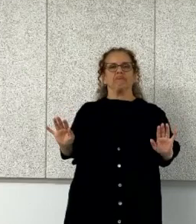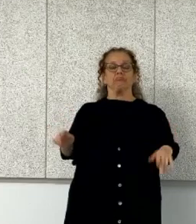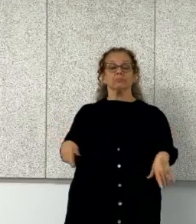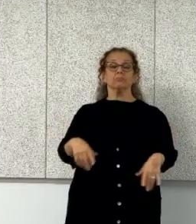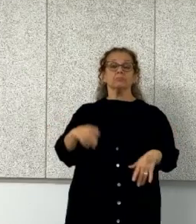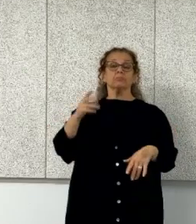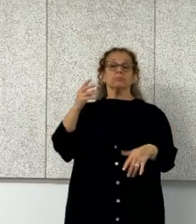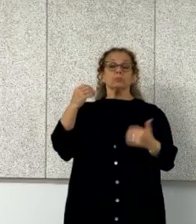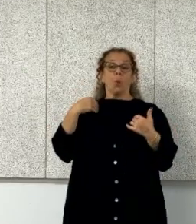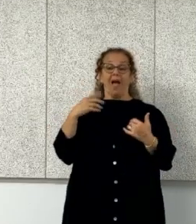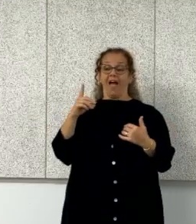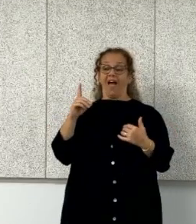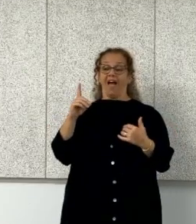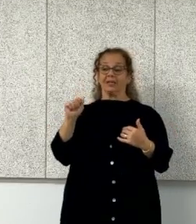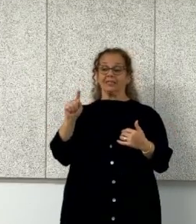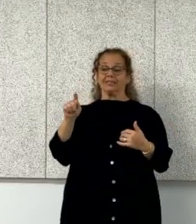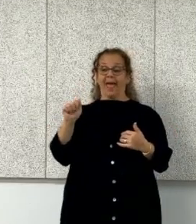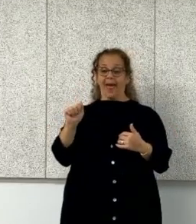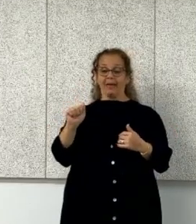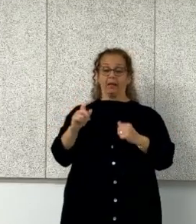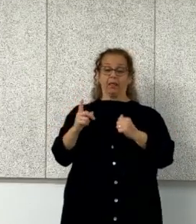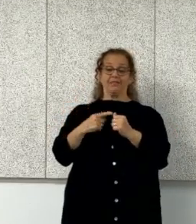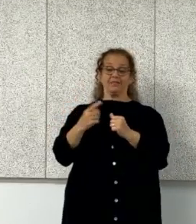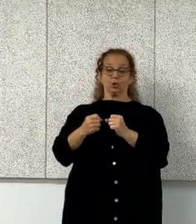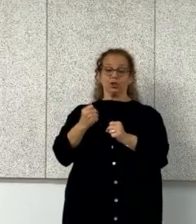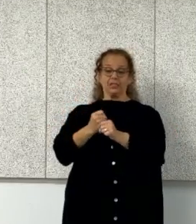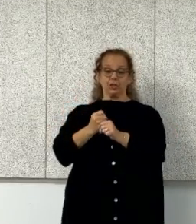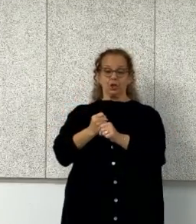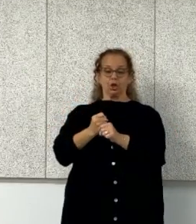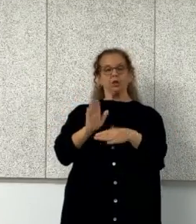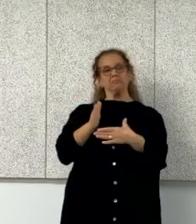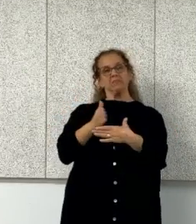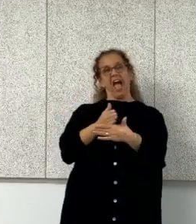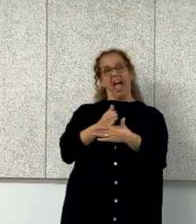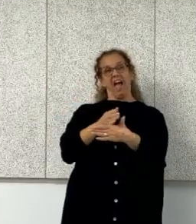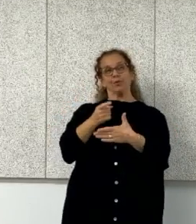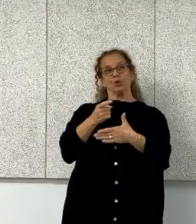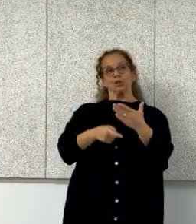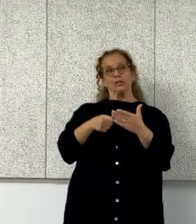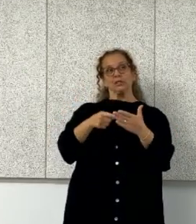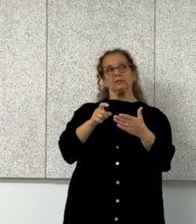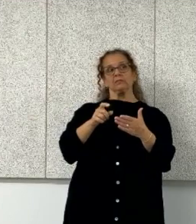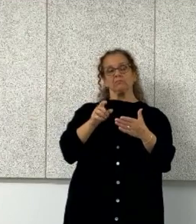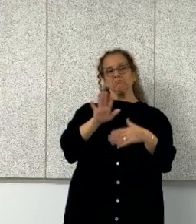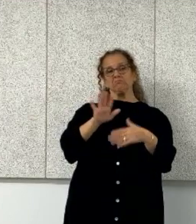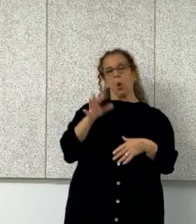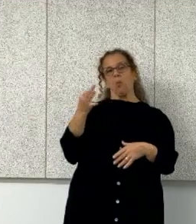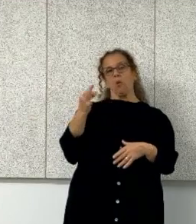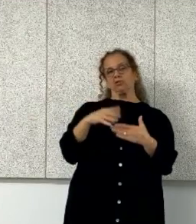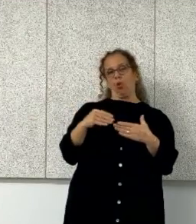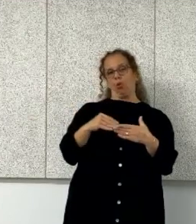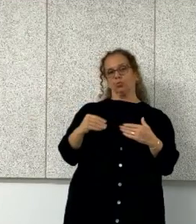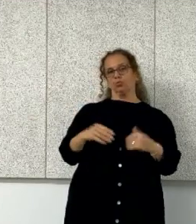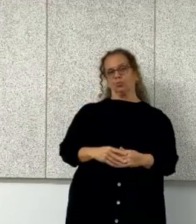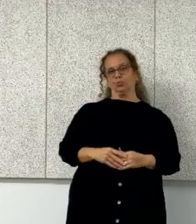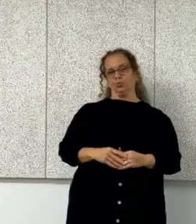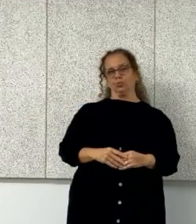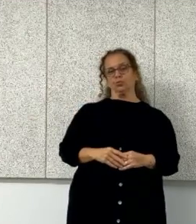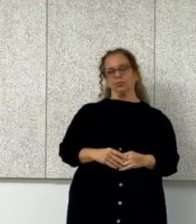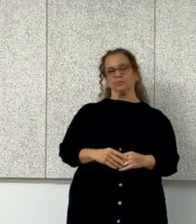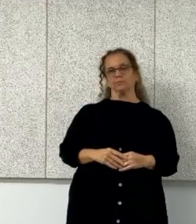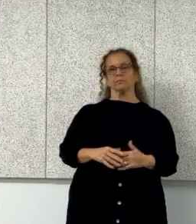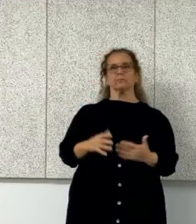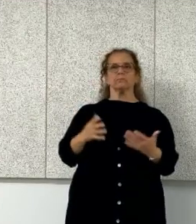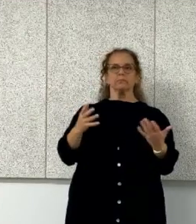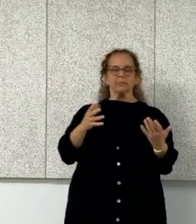in there. For the first year that we did name your price ticketing, our average ticket price was about $19. And just to kind of give you